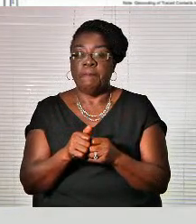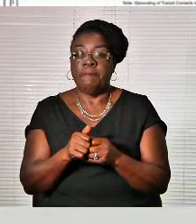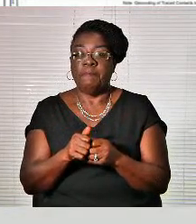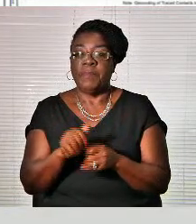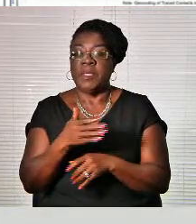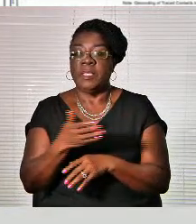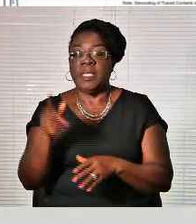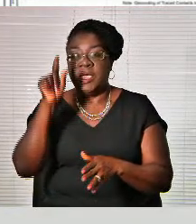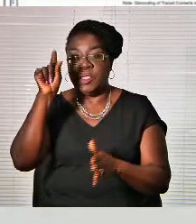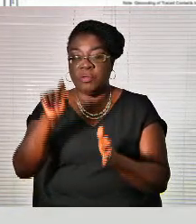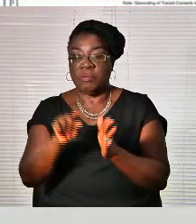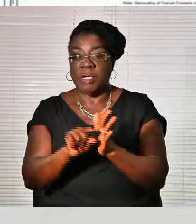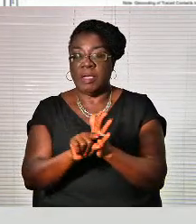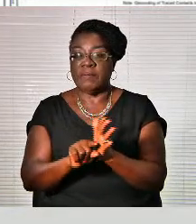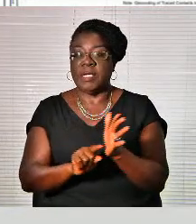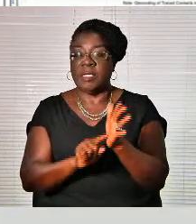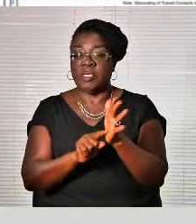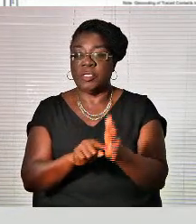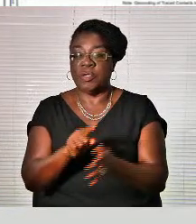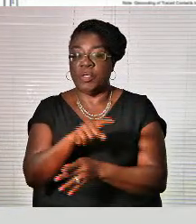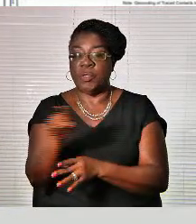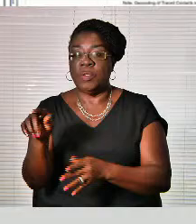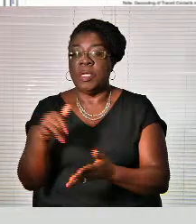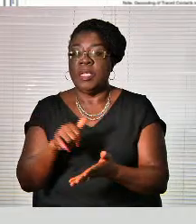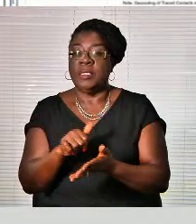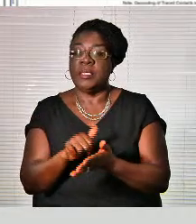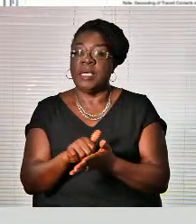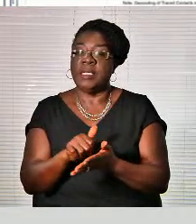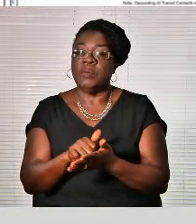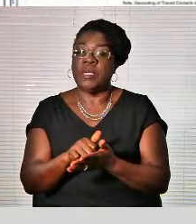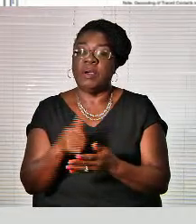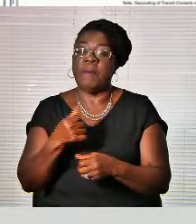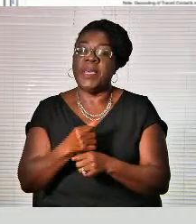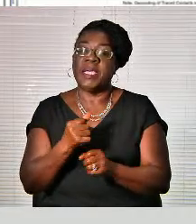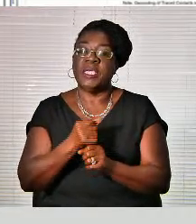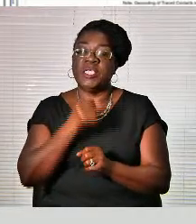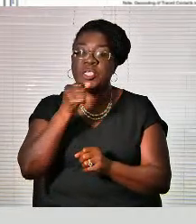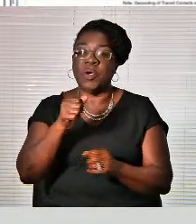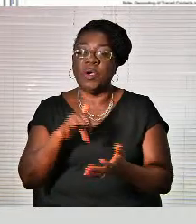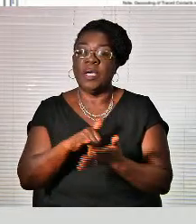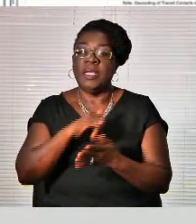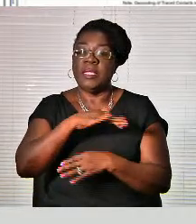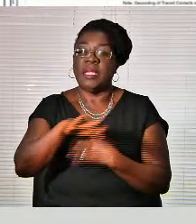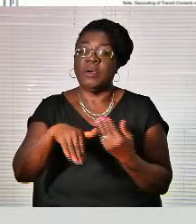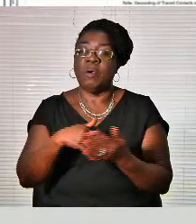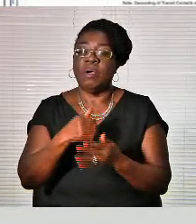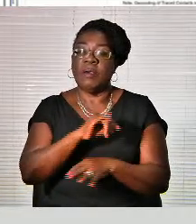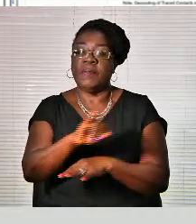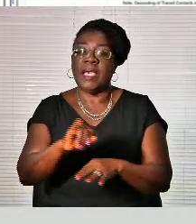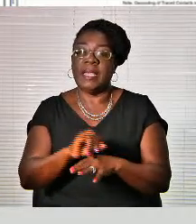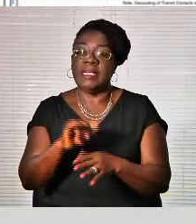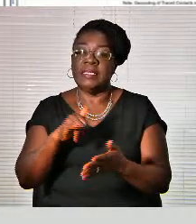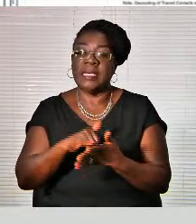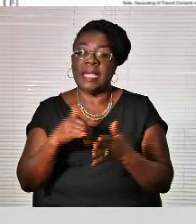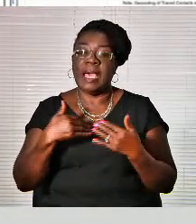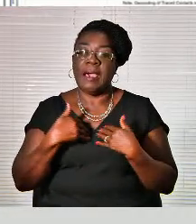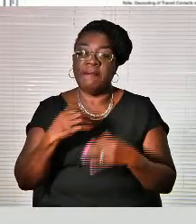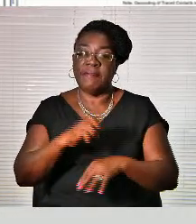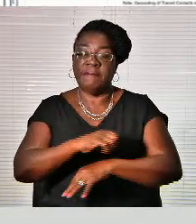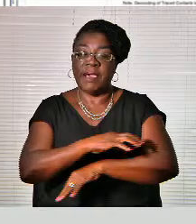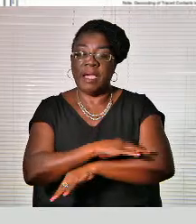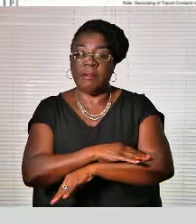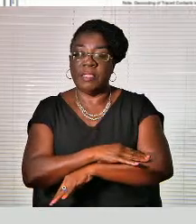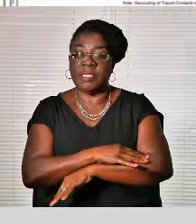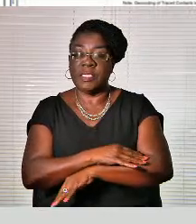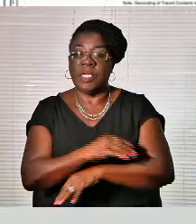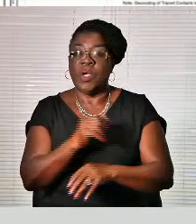These graphs are just to show you that we are seeking to ensure that all of the islands that have cases, actually we're